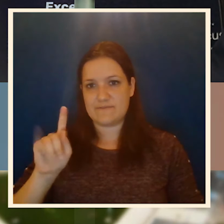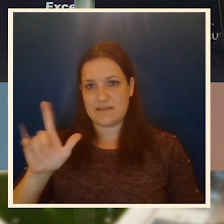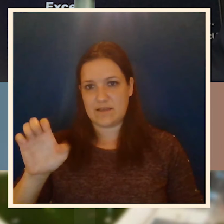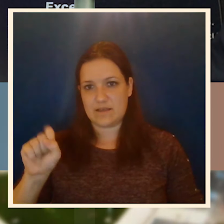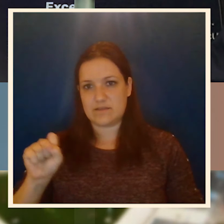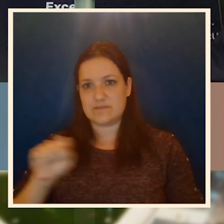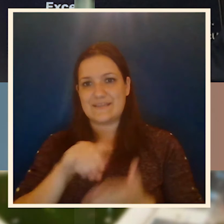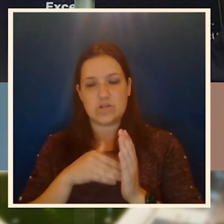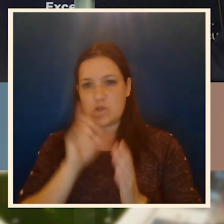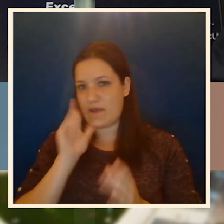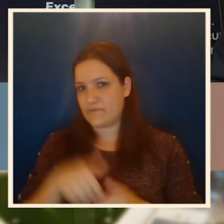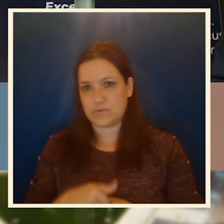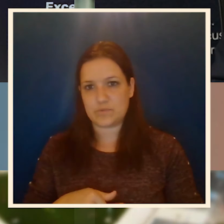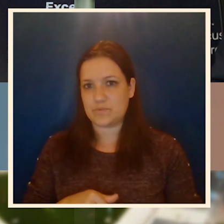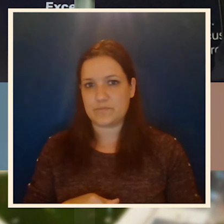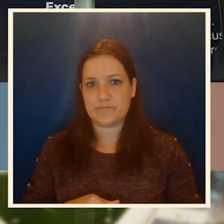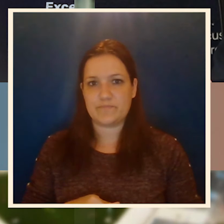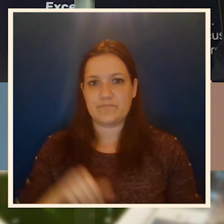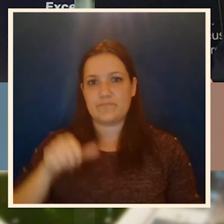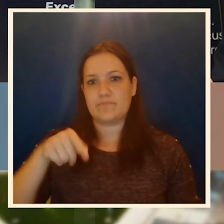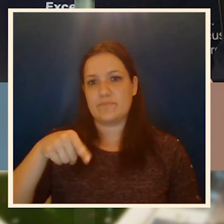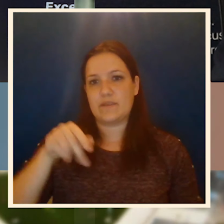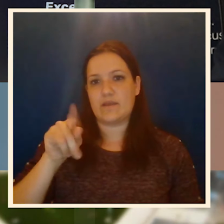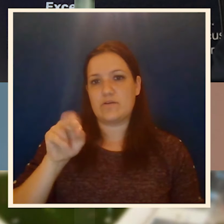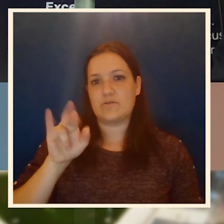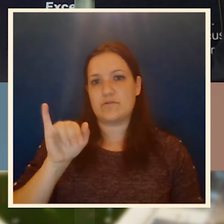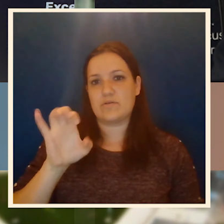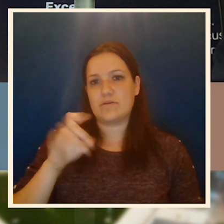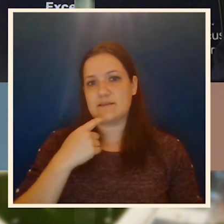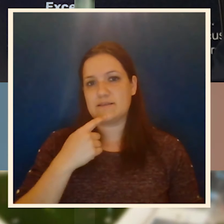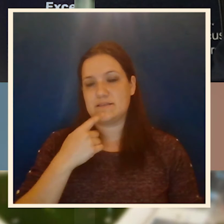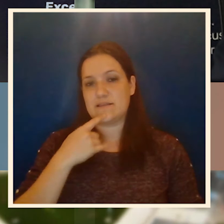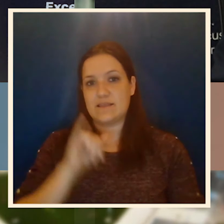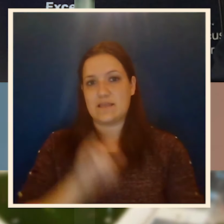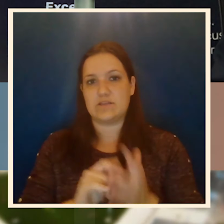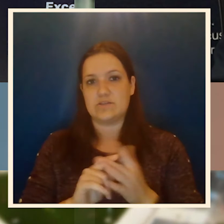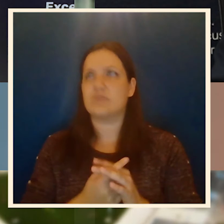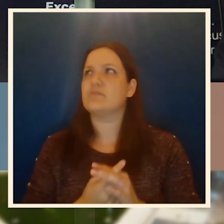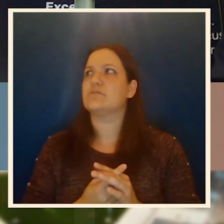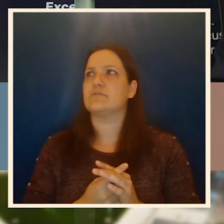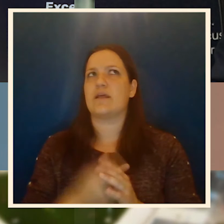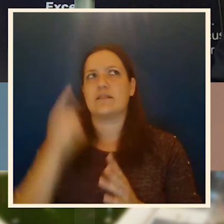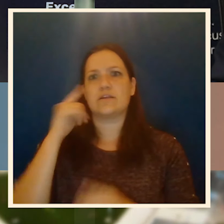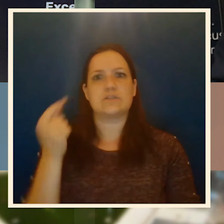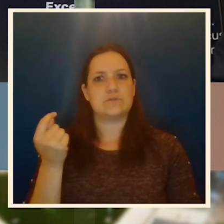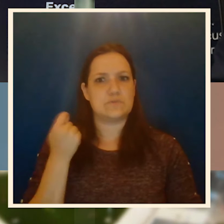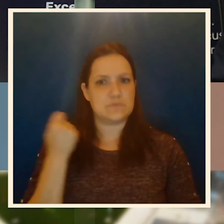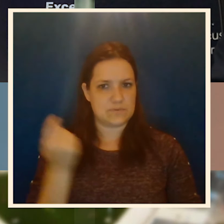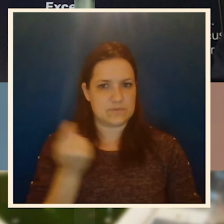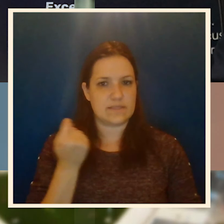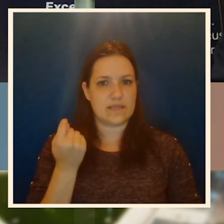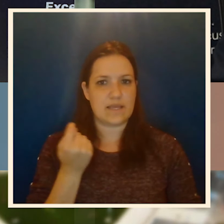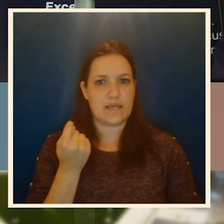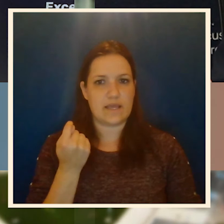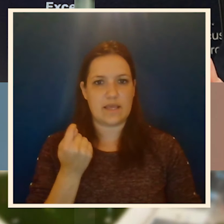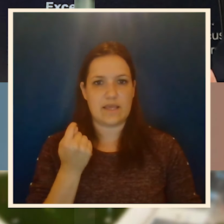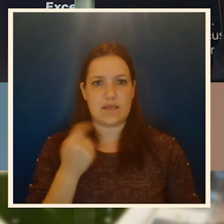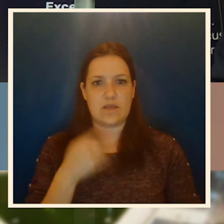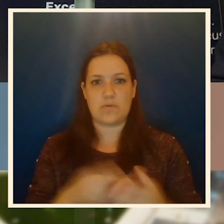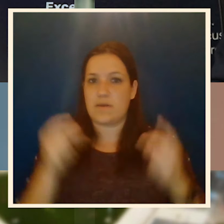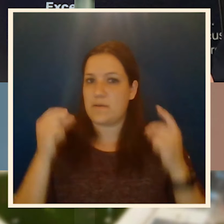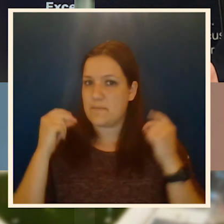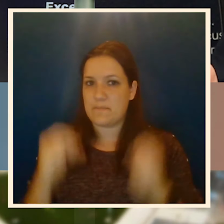anymore. And so Patrick said that went into effect, I think, on Tuesday, and almost